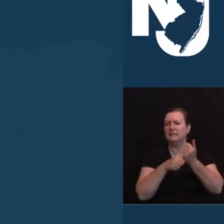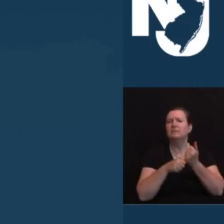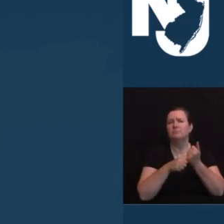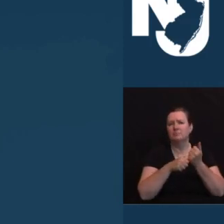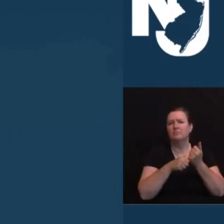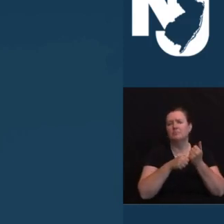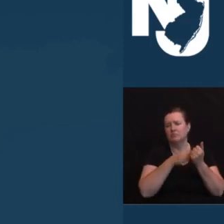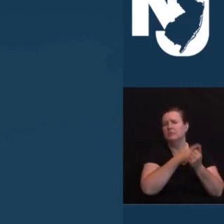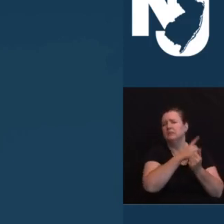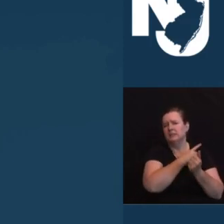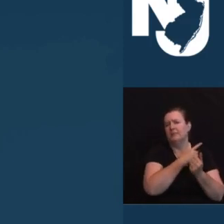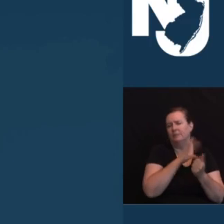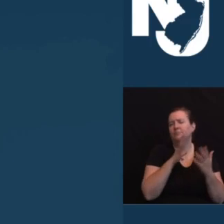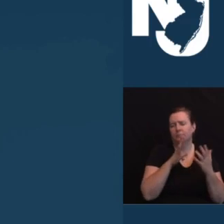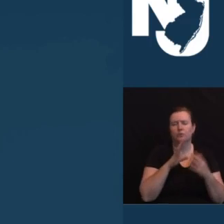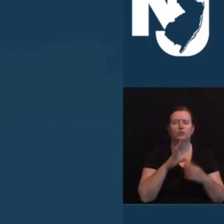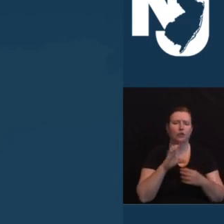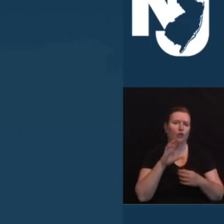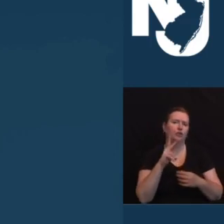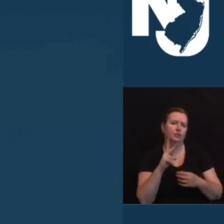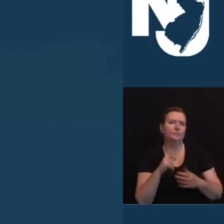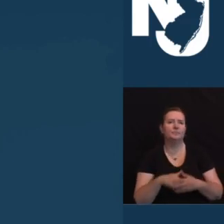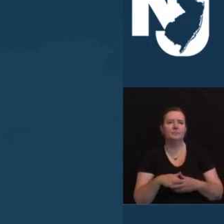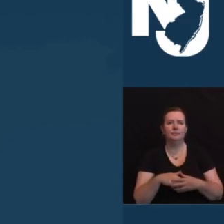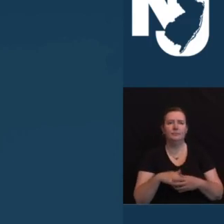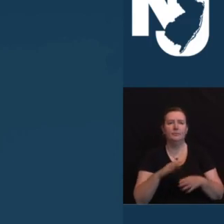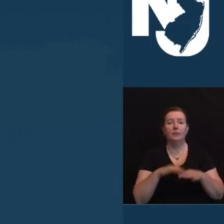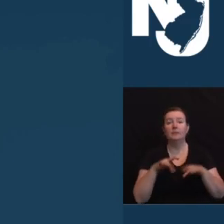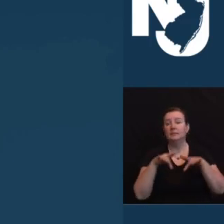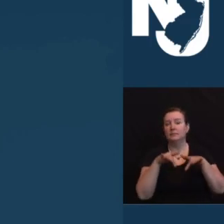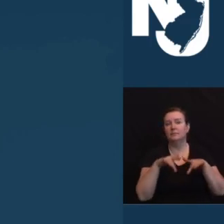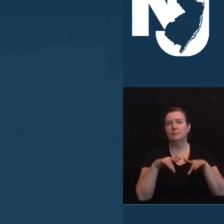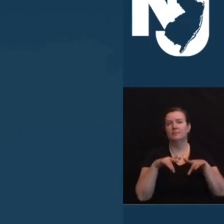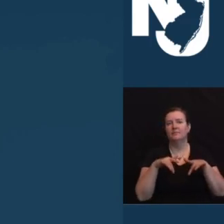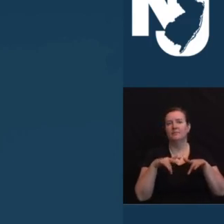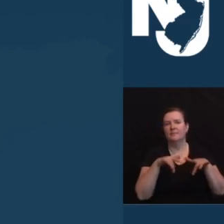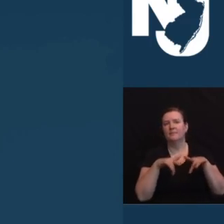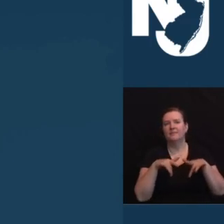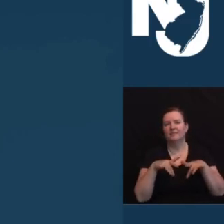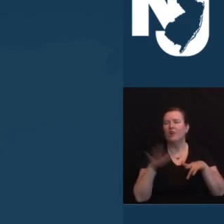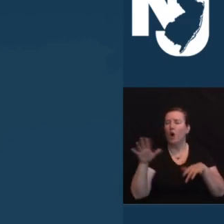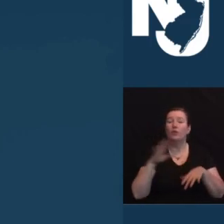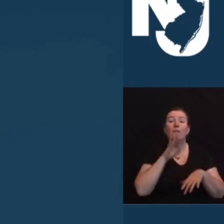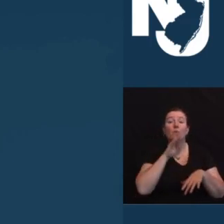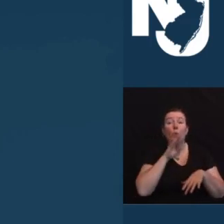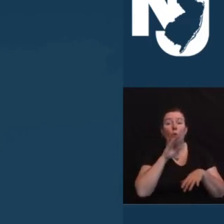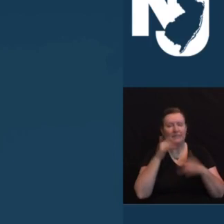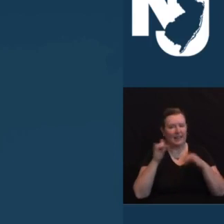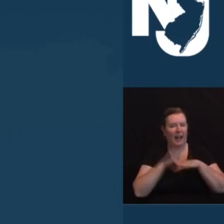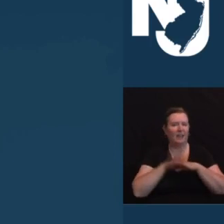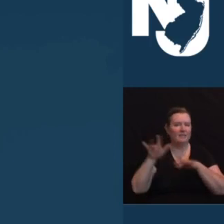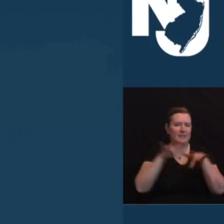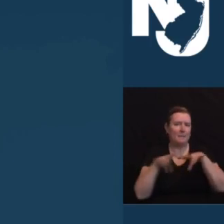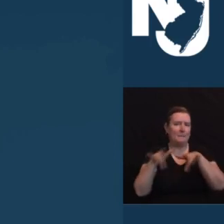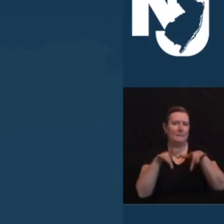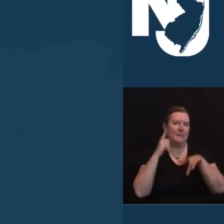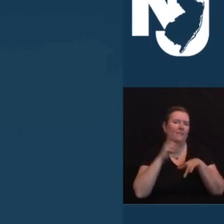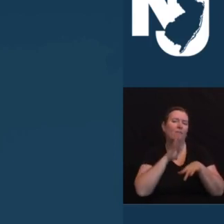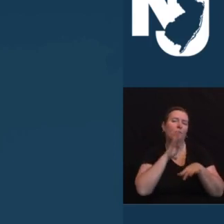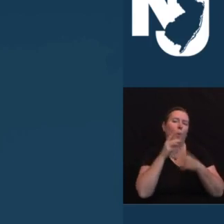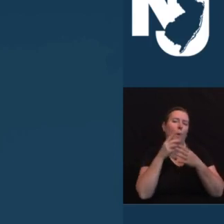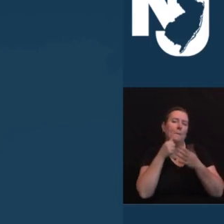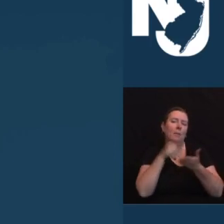still on the answering machine at the clerk's office. God bless her. Carla and Milt were also supporters of New Jersey Peace Action and the